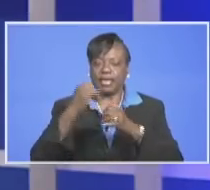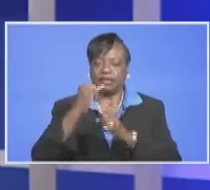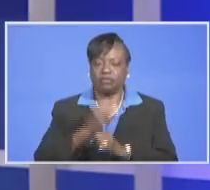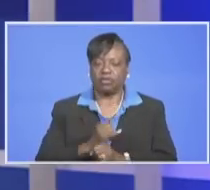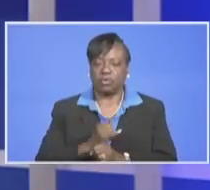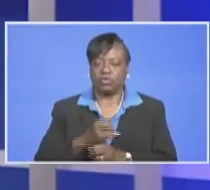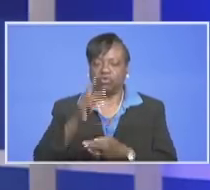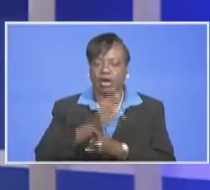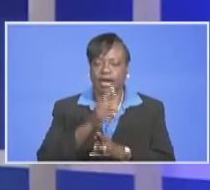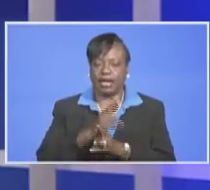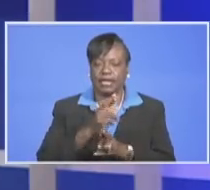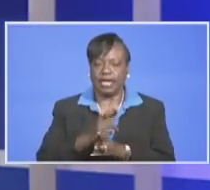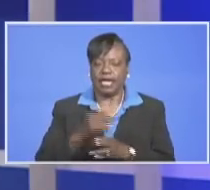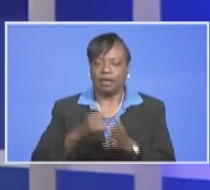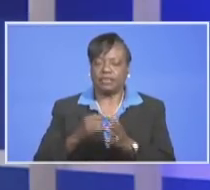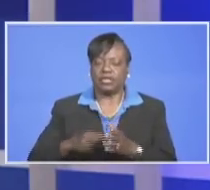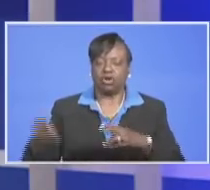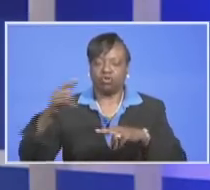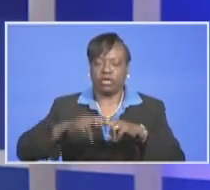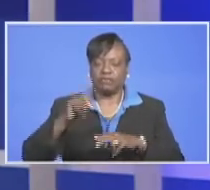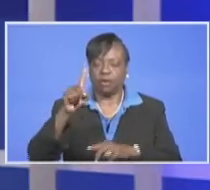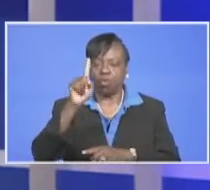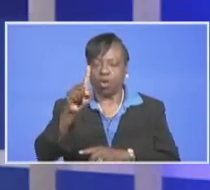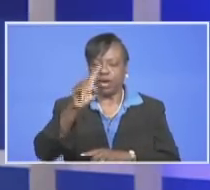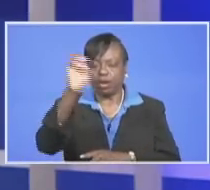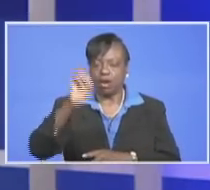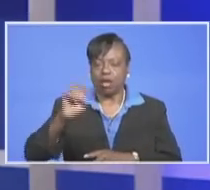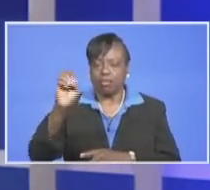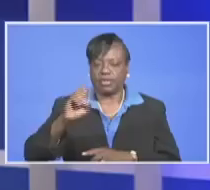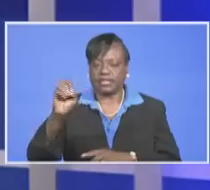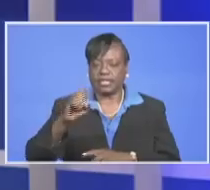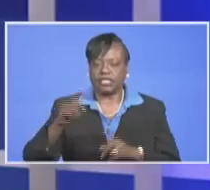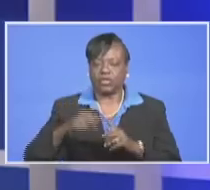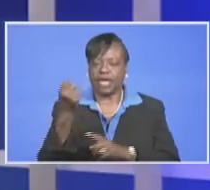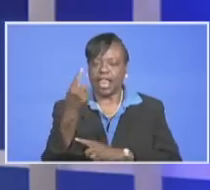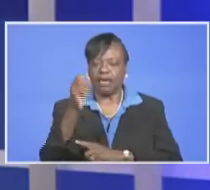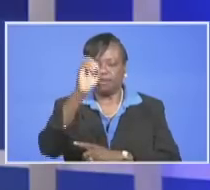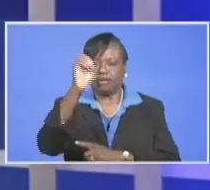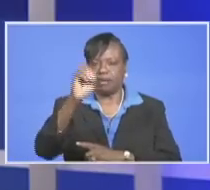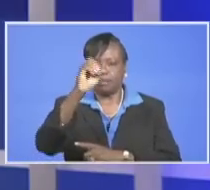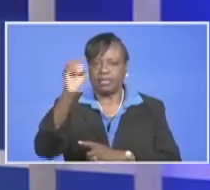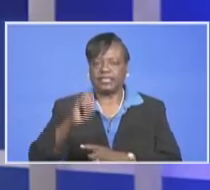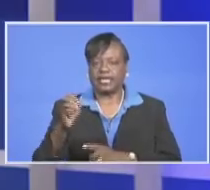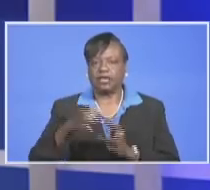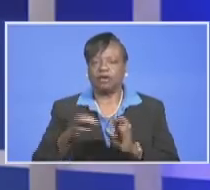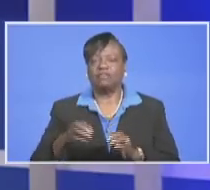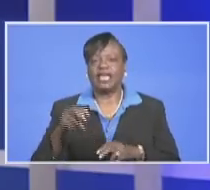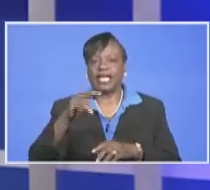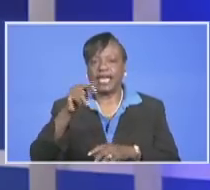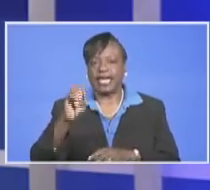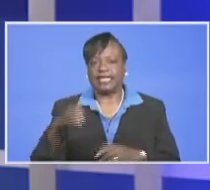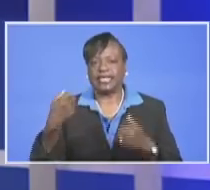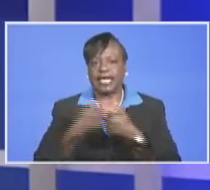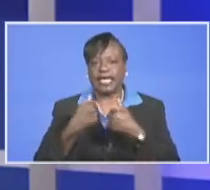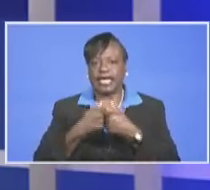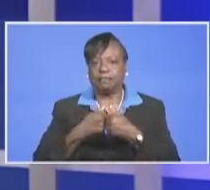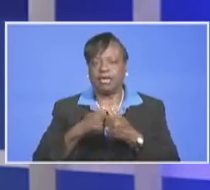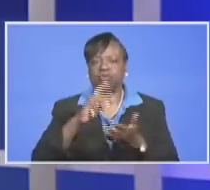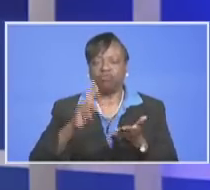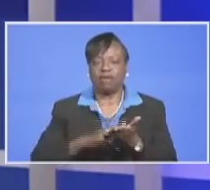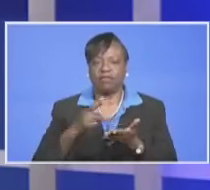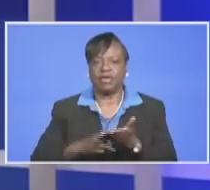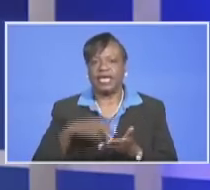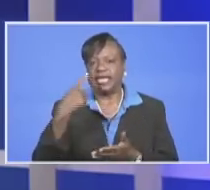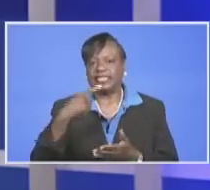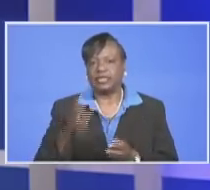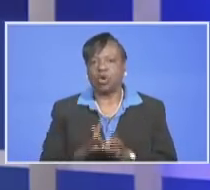taxes were increased from 1% of the adjusted gross revenues to 11% of net gaming revenue. He said then there was